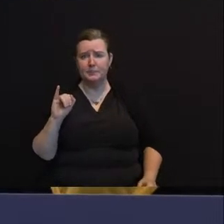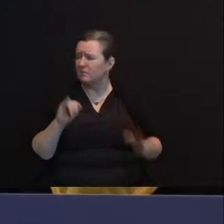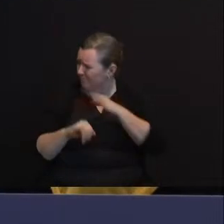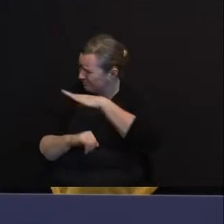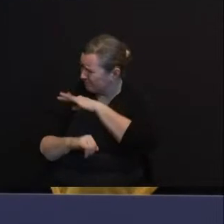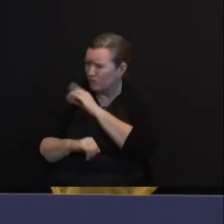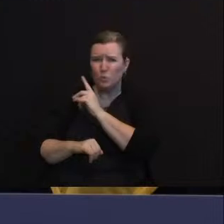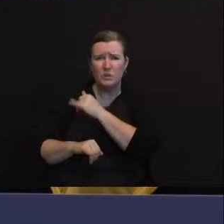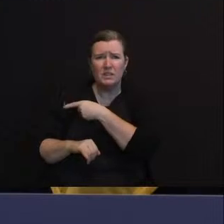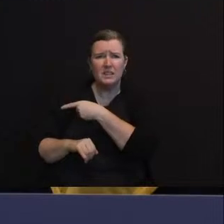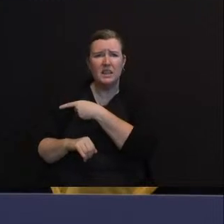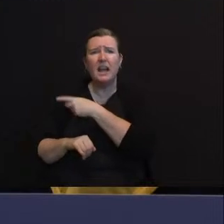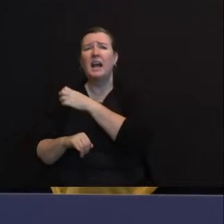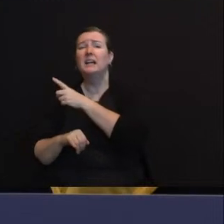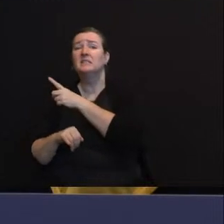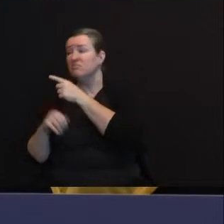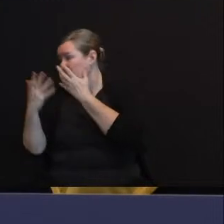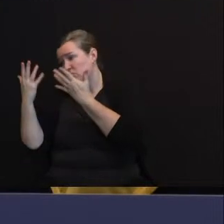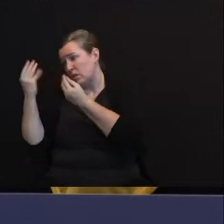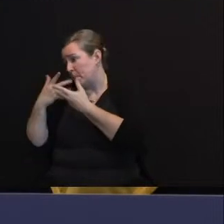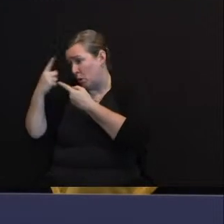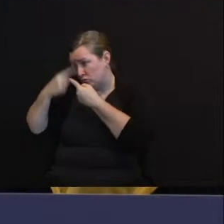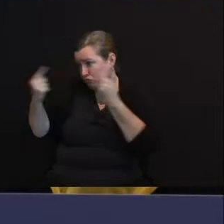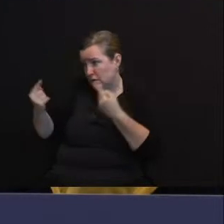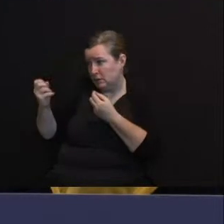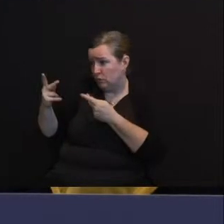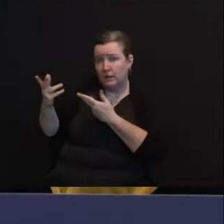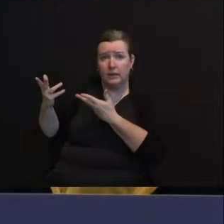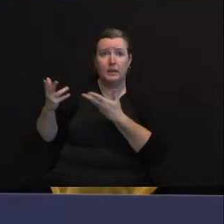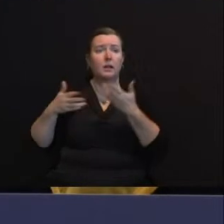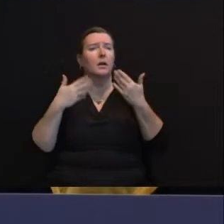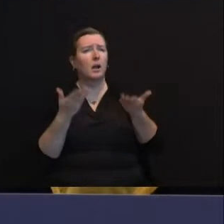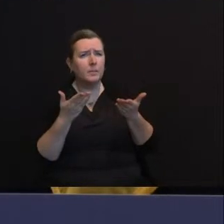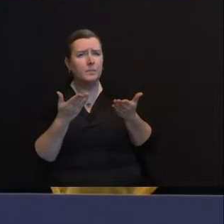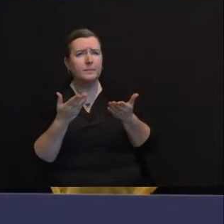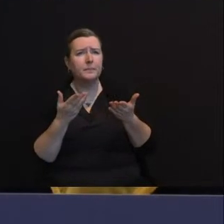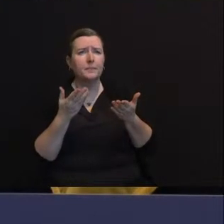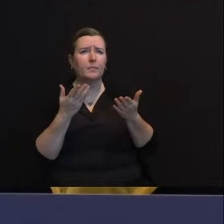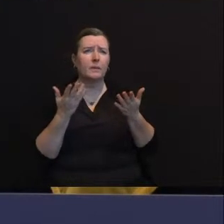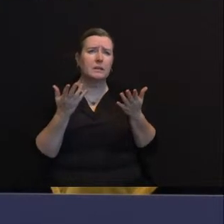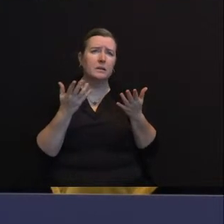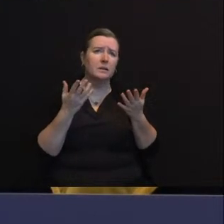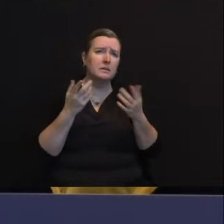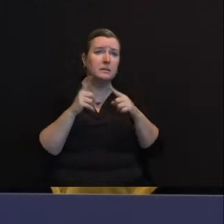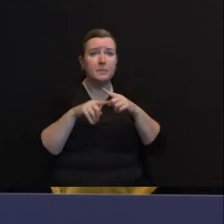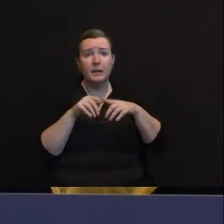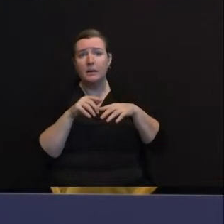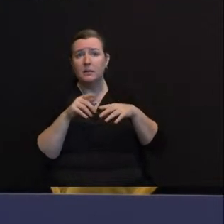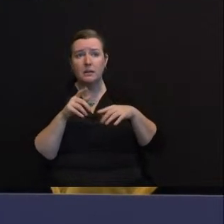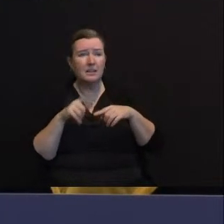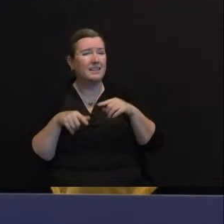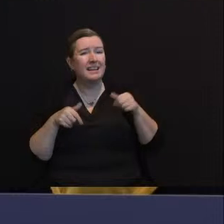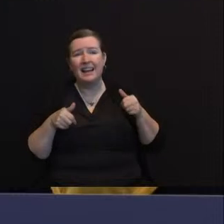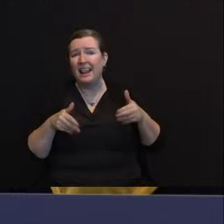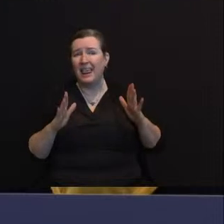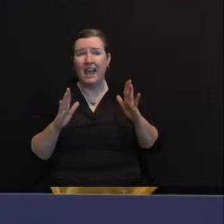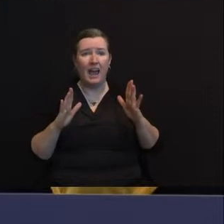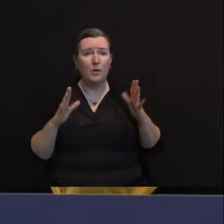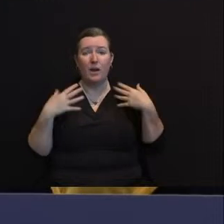tell me if you disagree with this. The metrics that we're most focused on is we cannot allow our healthcare system to get